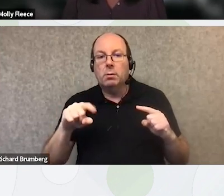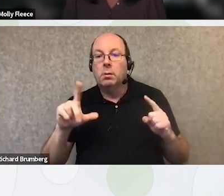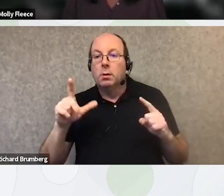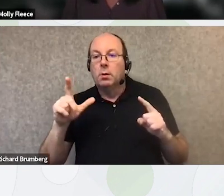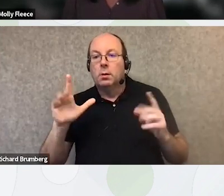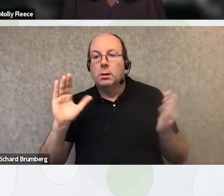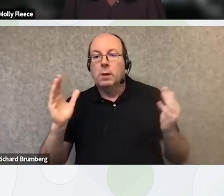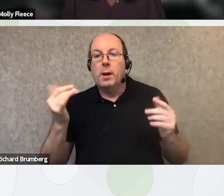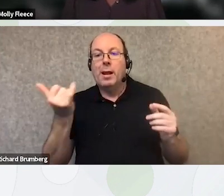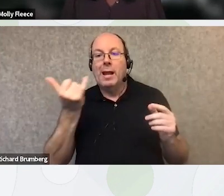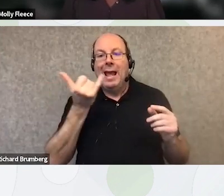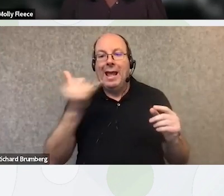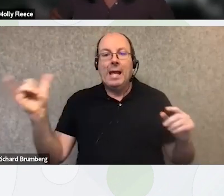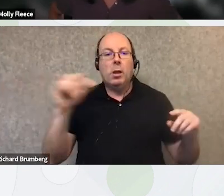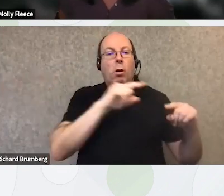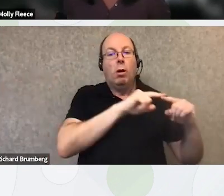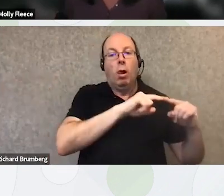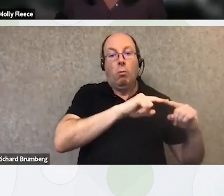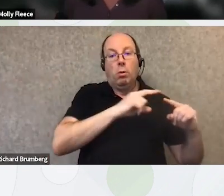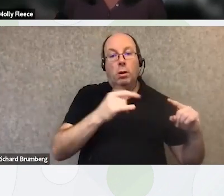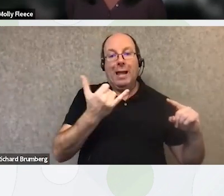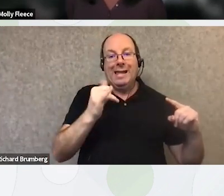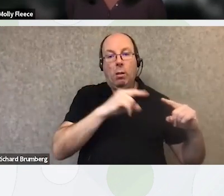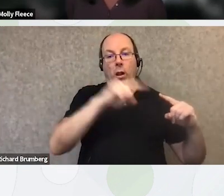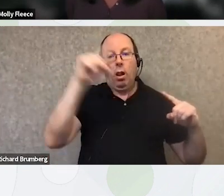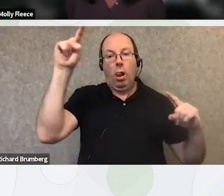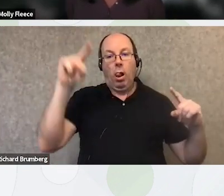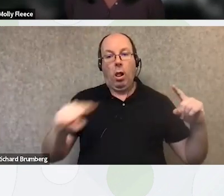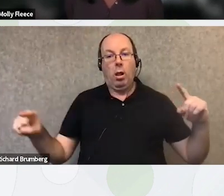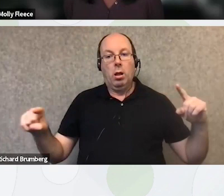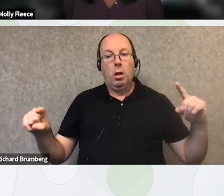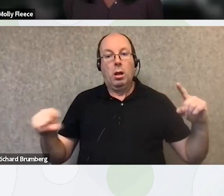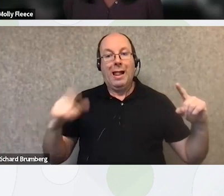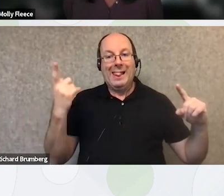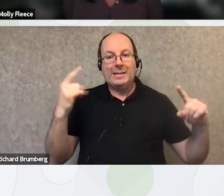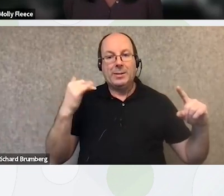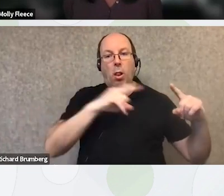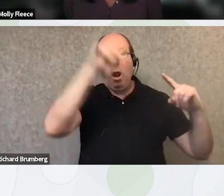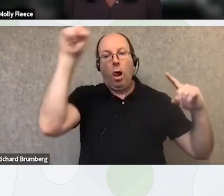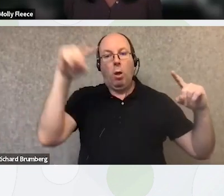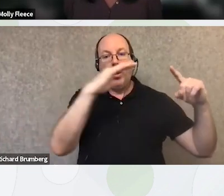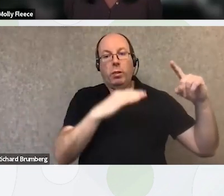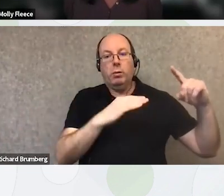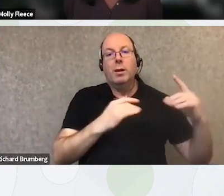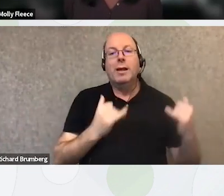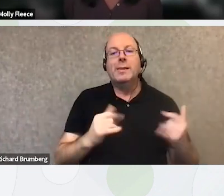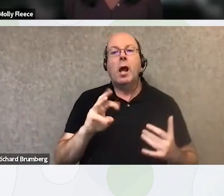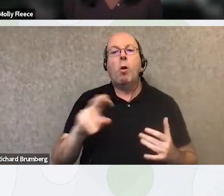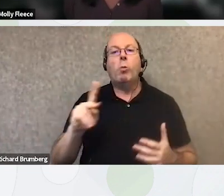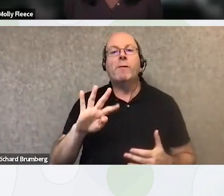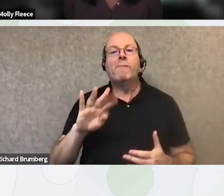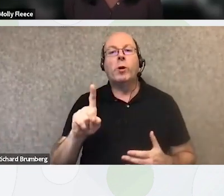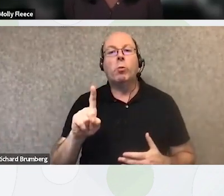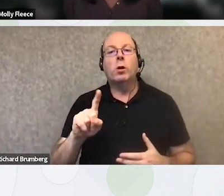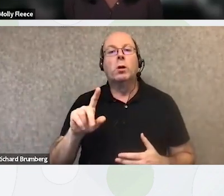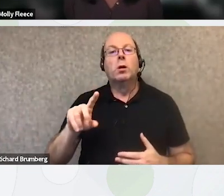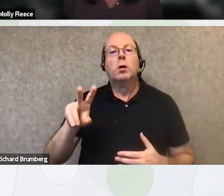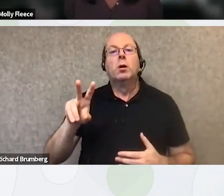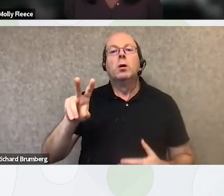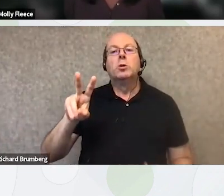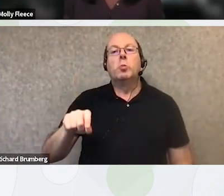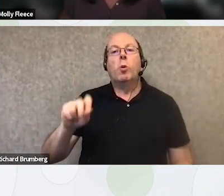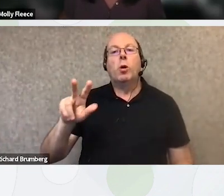So we are starting well below where we were this time last year. So during week 41, 2.3% of all patient